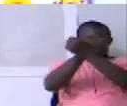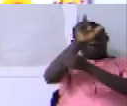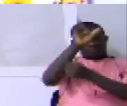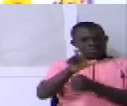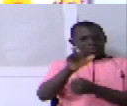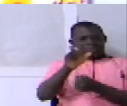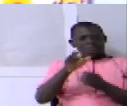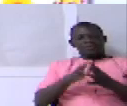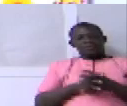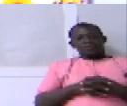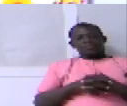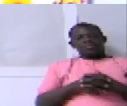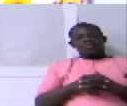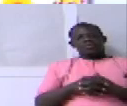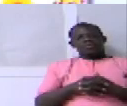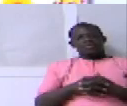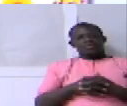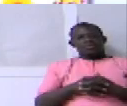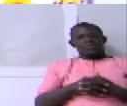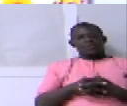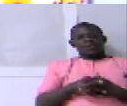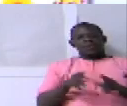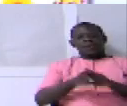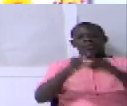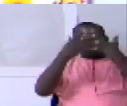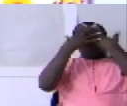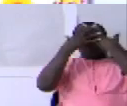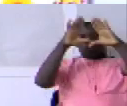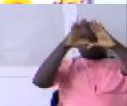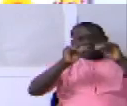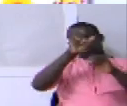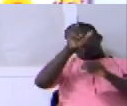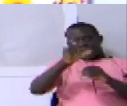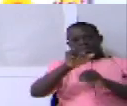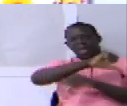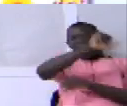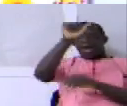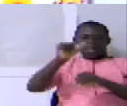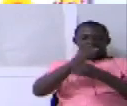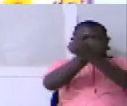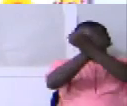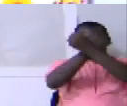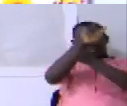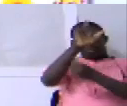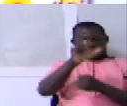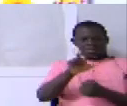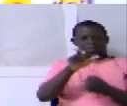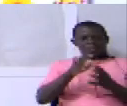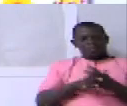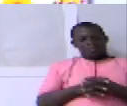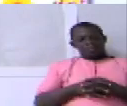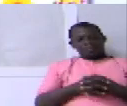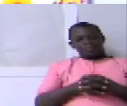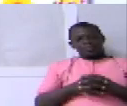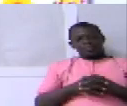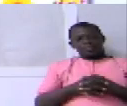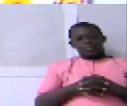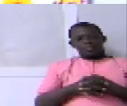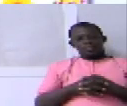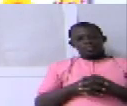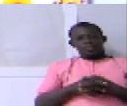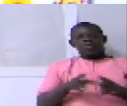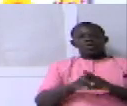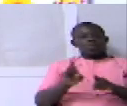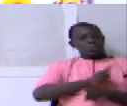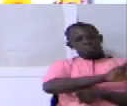sorong anin ido ku nyolu fangolto Prison officers and prisoners, kasola doku lalu anin kaso kono nkolu e mennu sorong. we